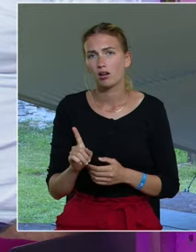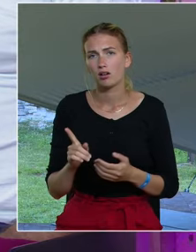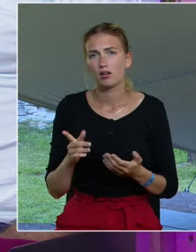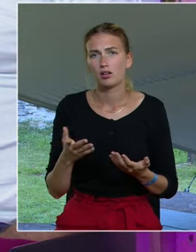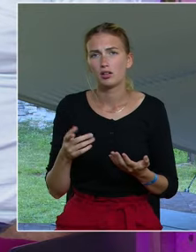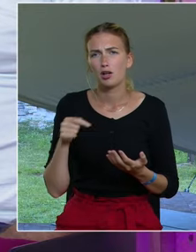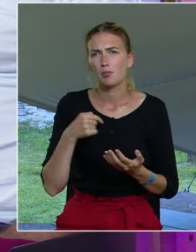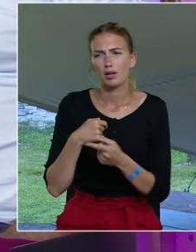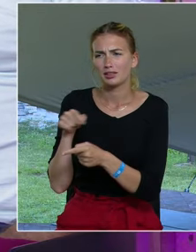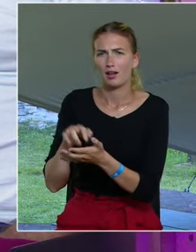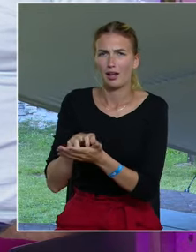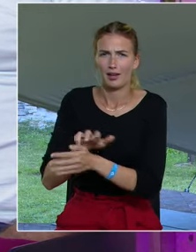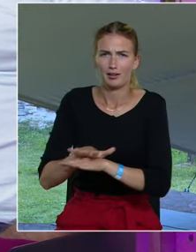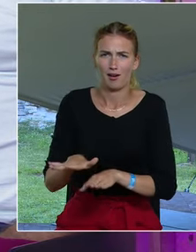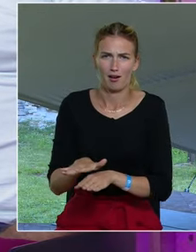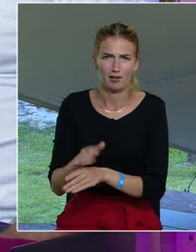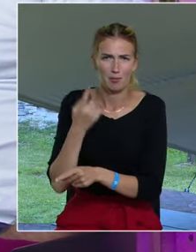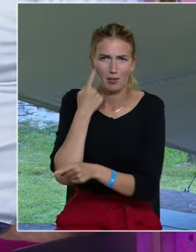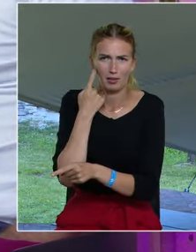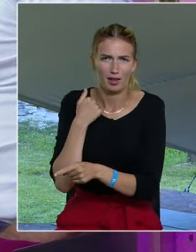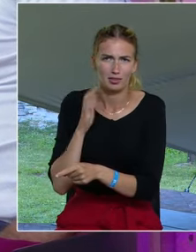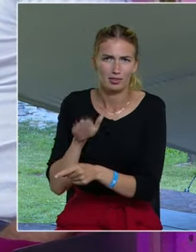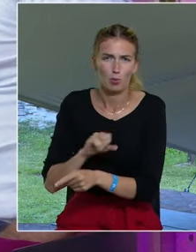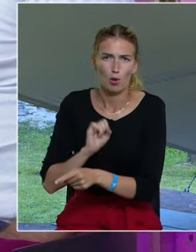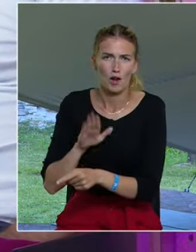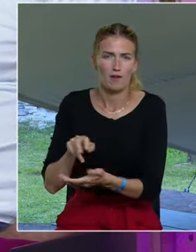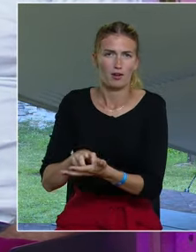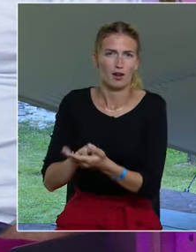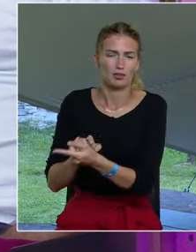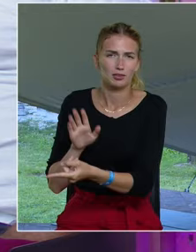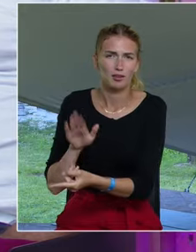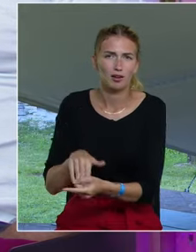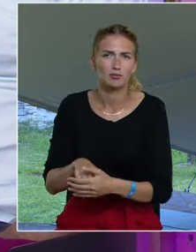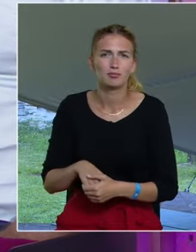wouldn't be scared of. It's only if you want to really program your NFT. Sure, you have a blockchain there.